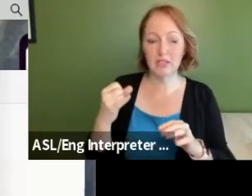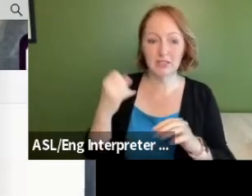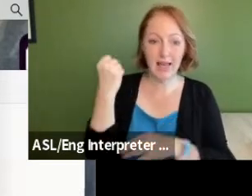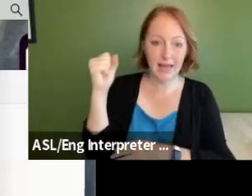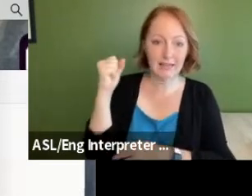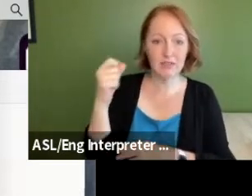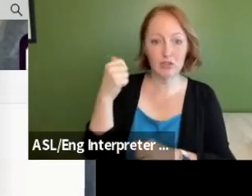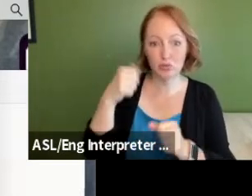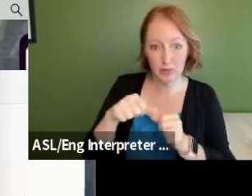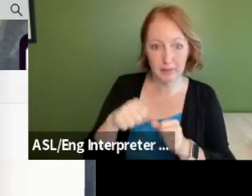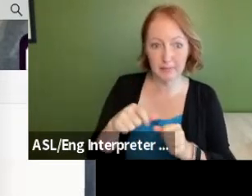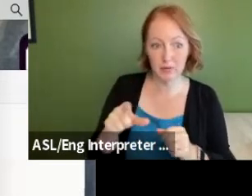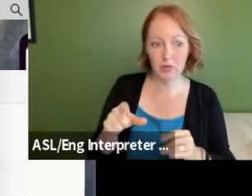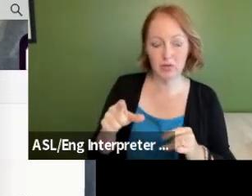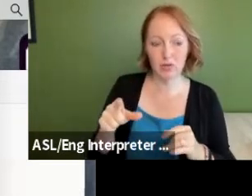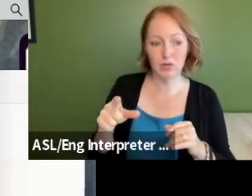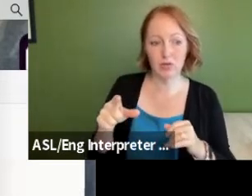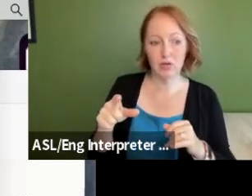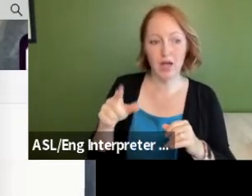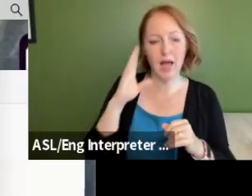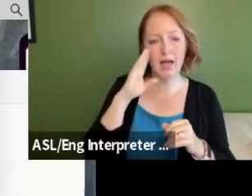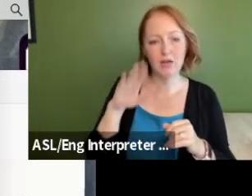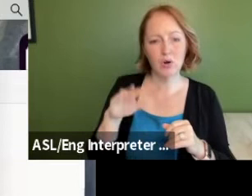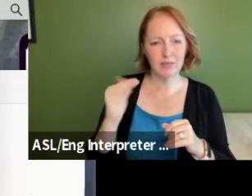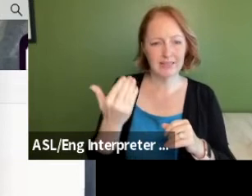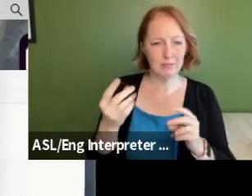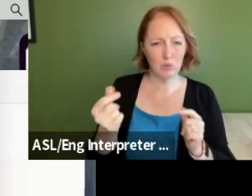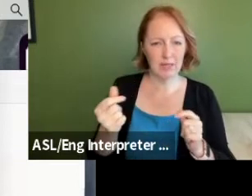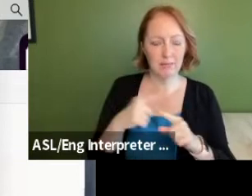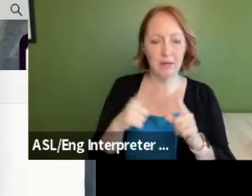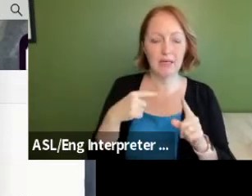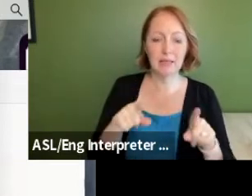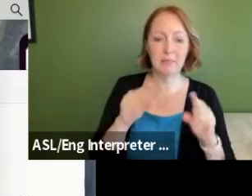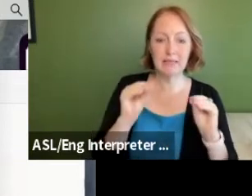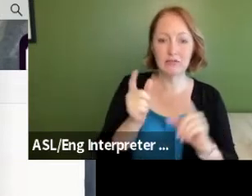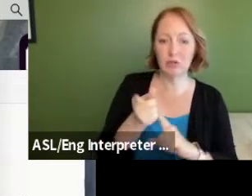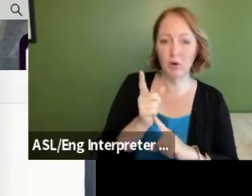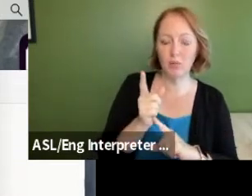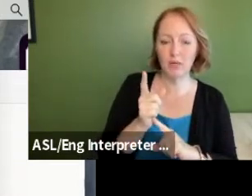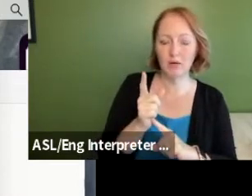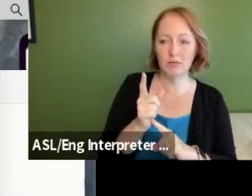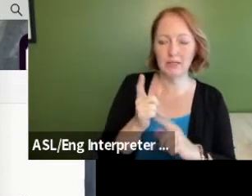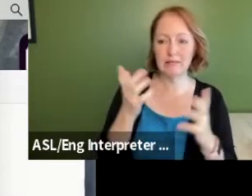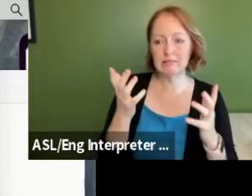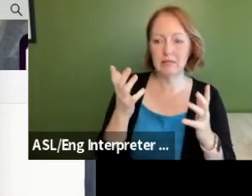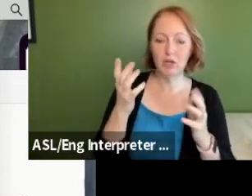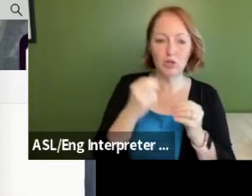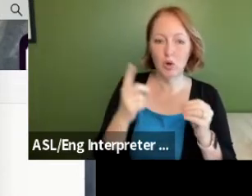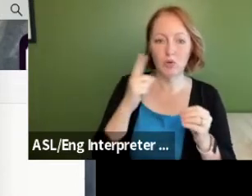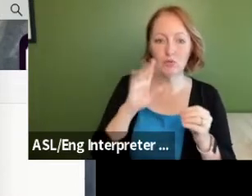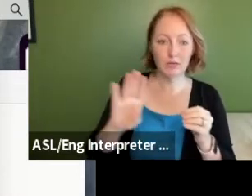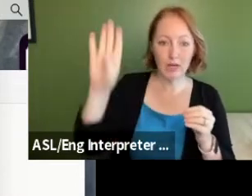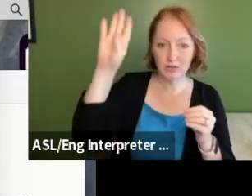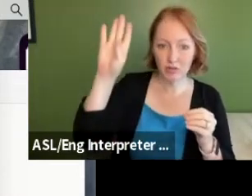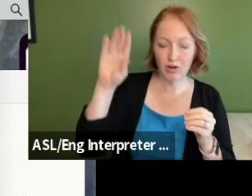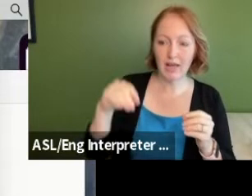guys remember? I know that seemed quick, but in my teaching moment, I was just like, you know, no one's really raising their